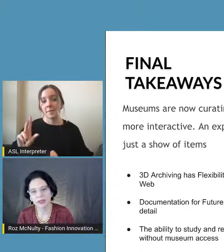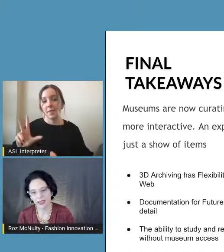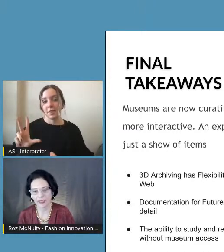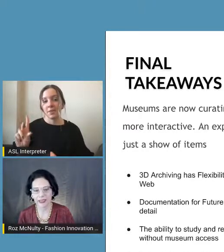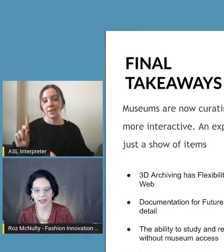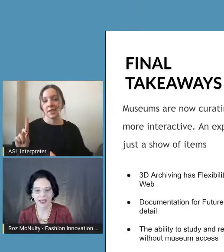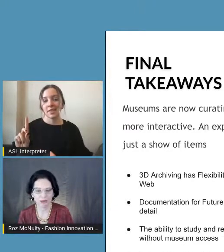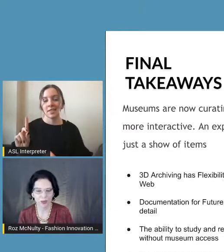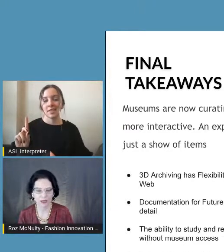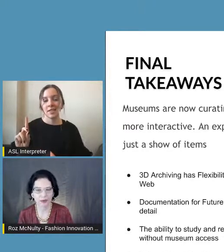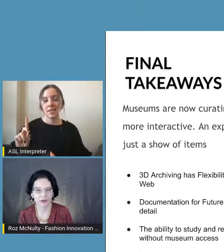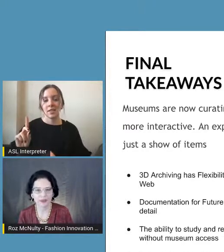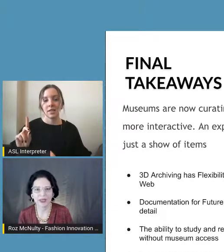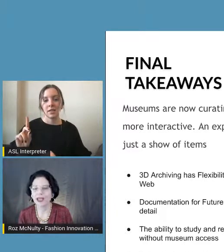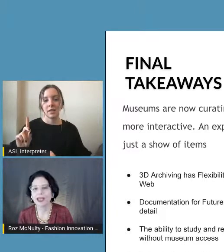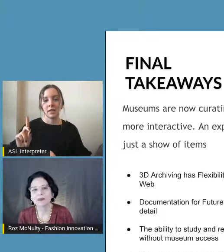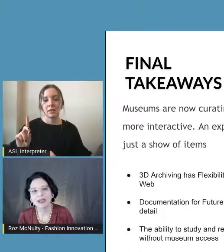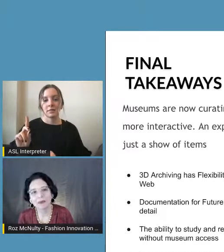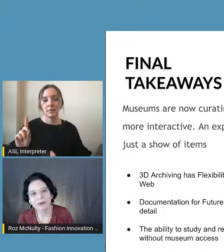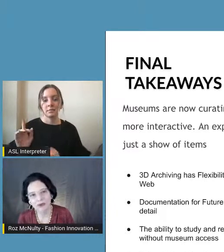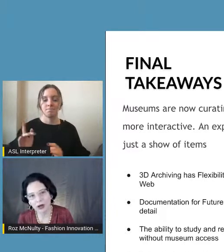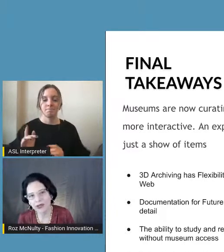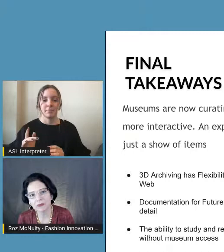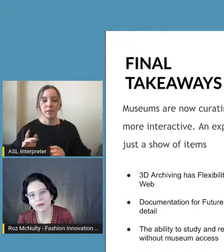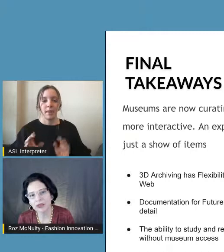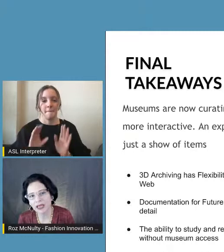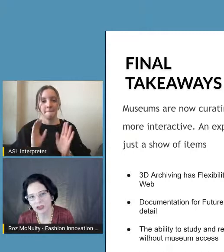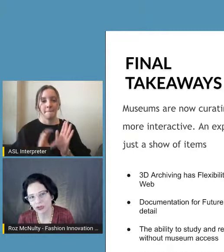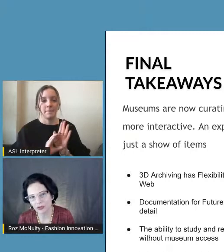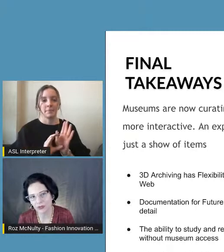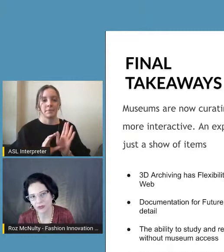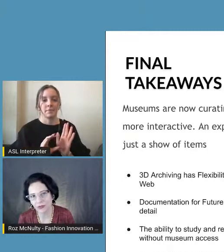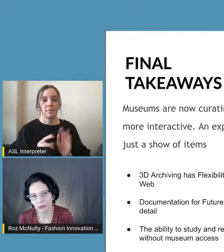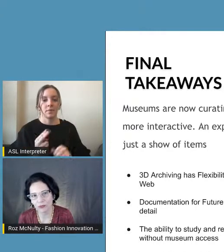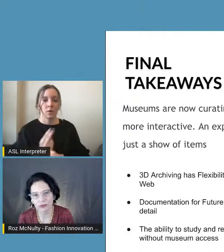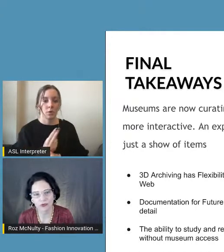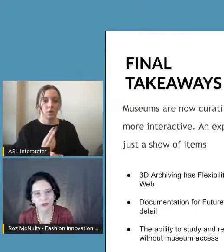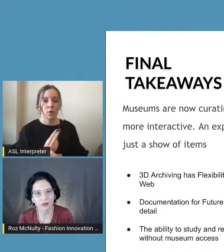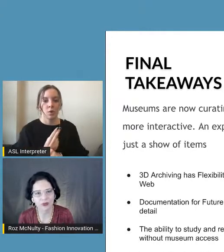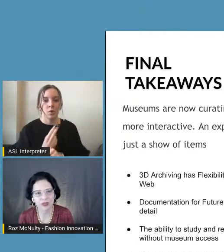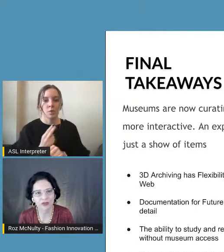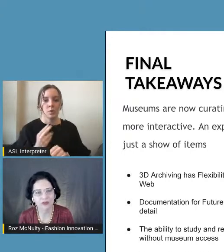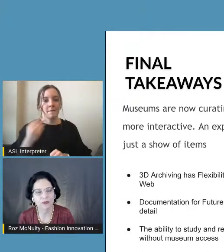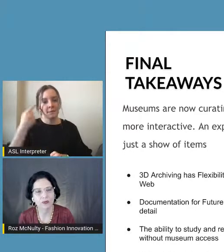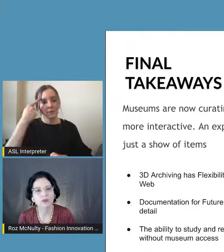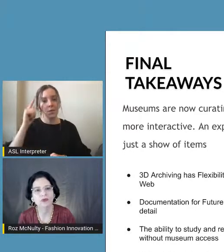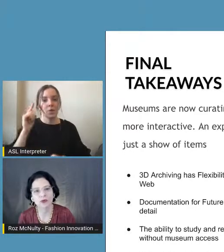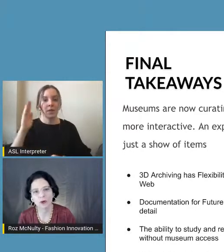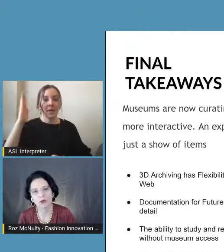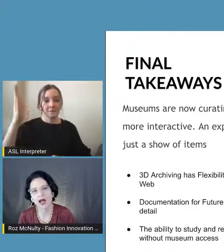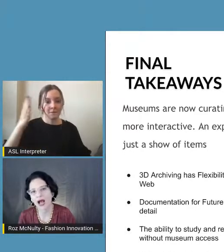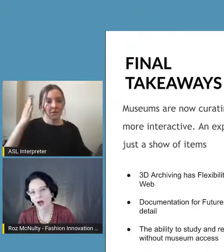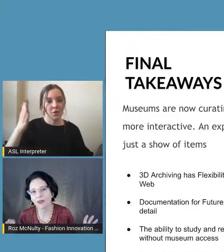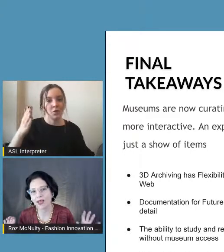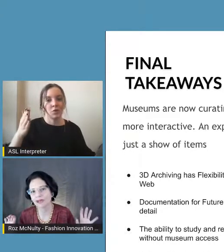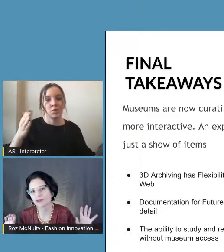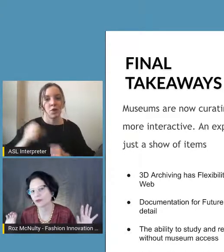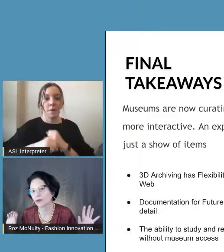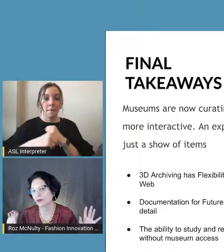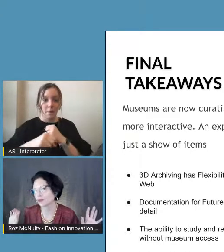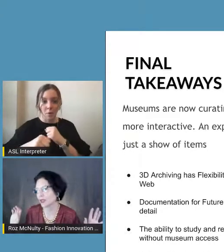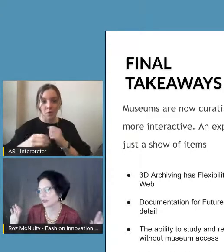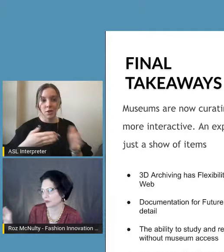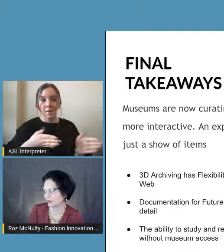promotions, planning, and web. It becomes documentation for future generations. We will know how